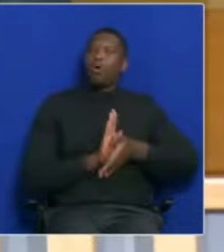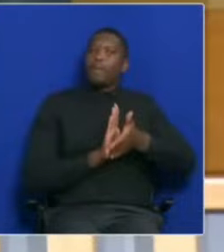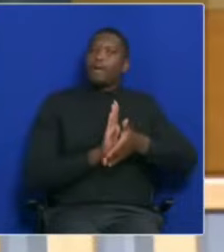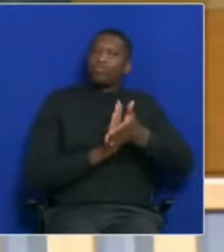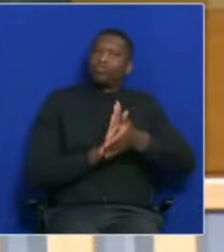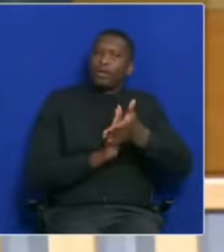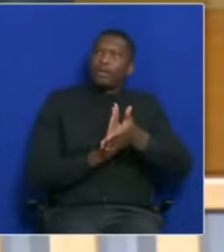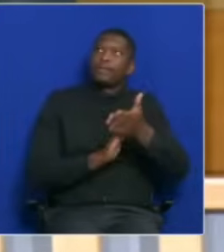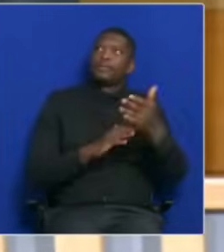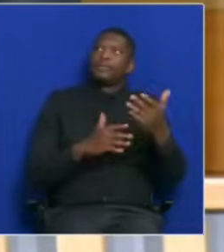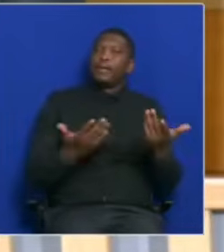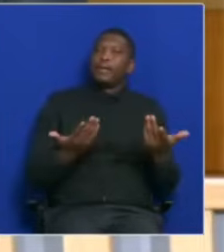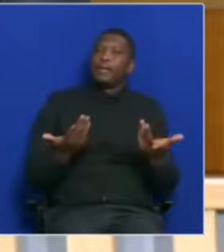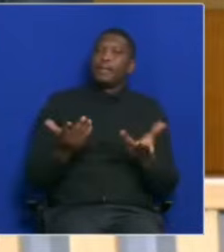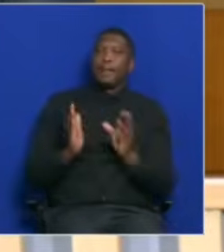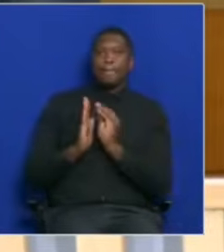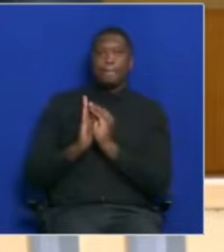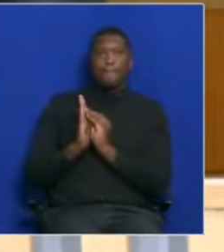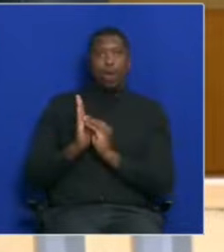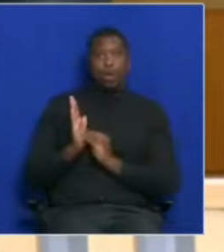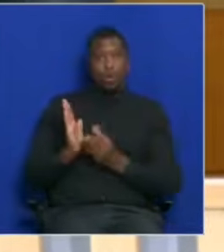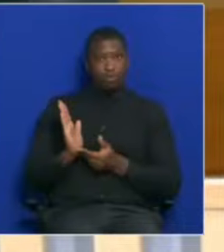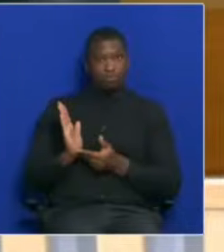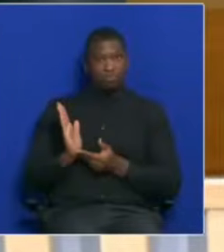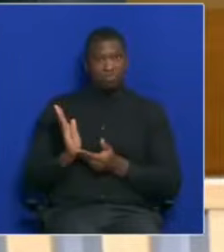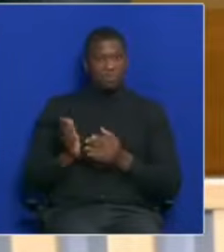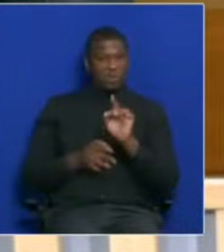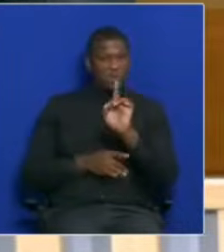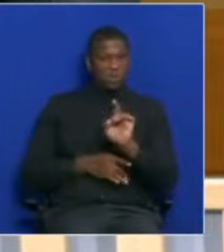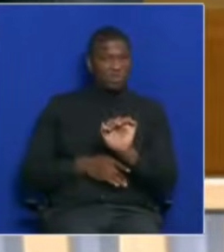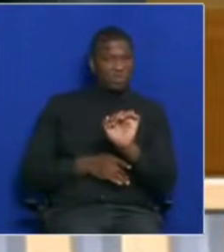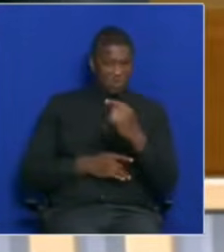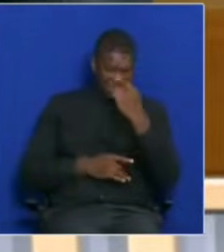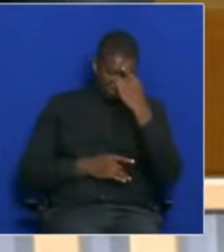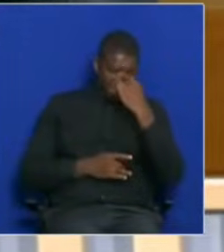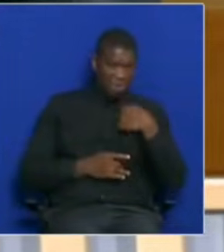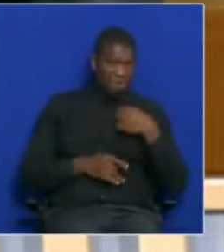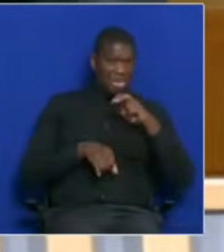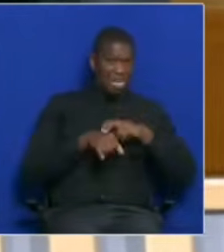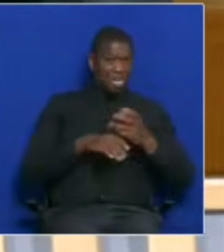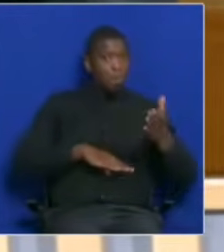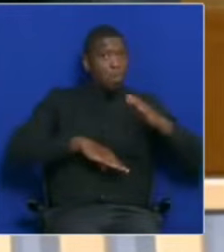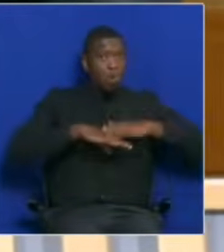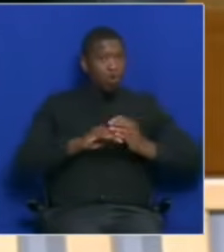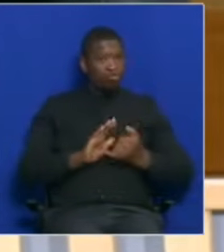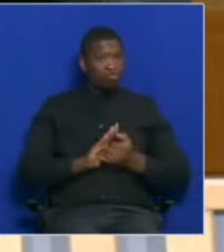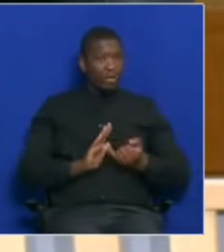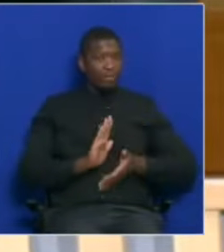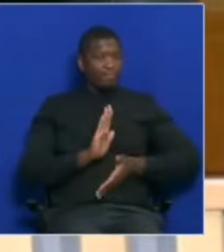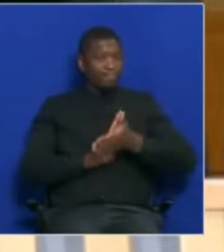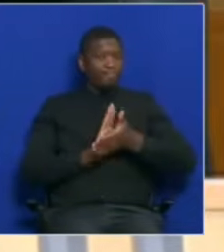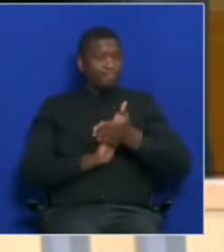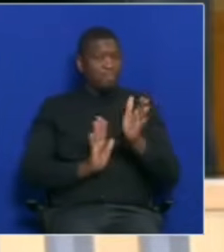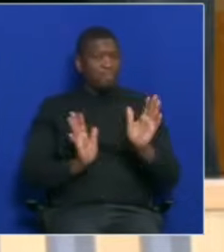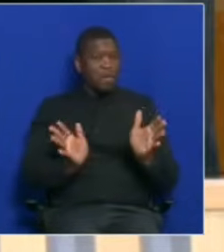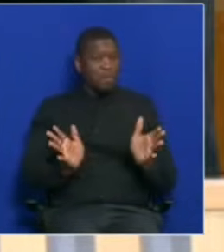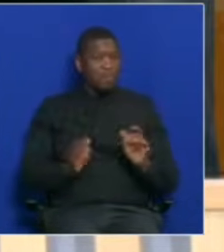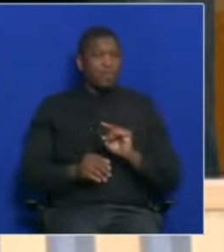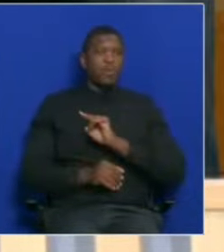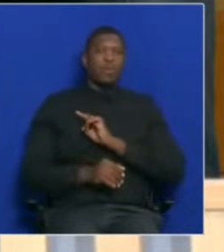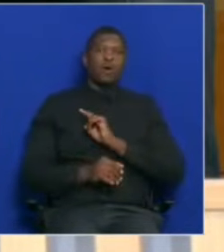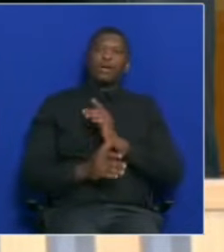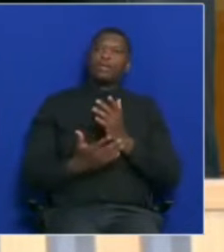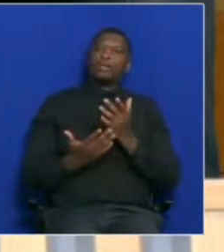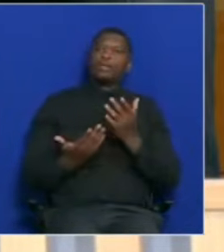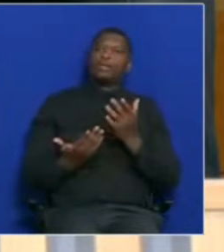manual. Don't you need more than just operationalizing it? Because that's quite a soft